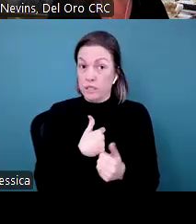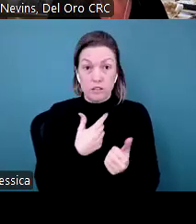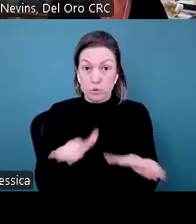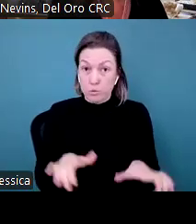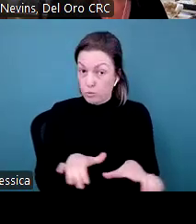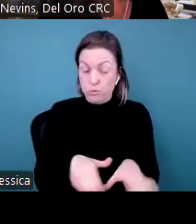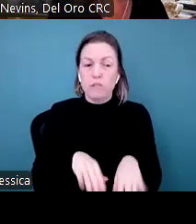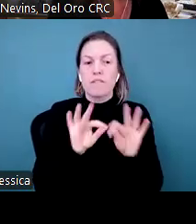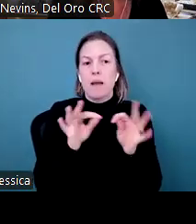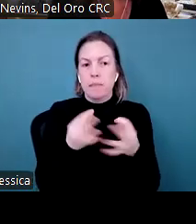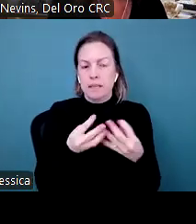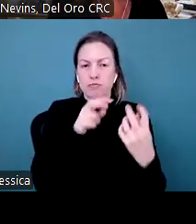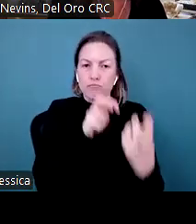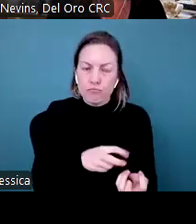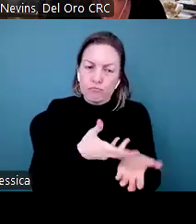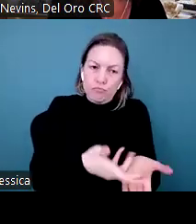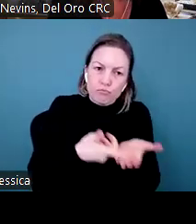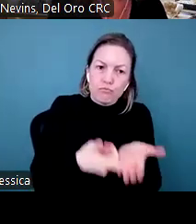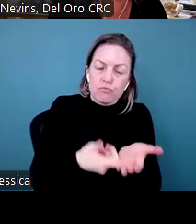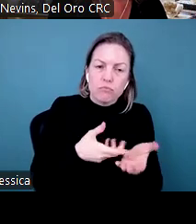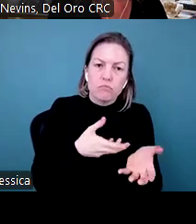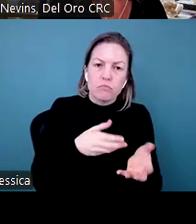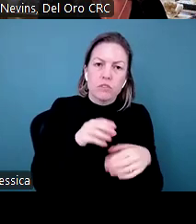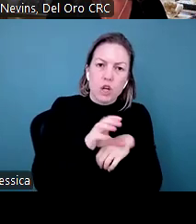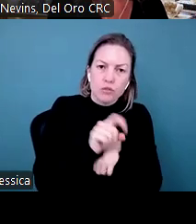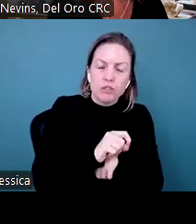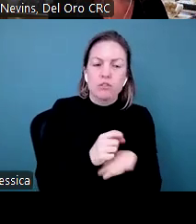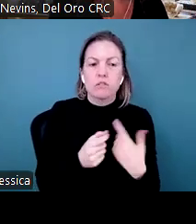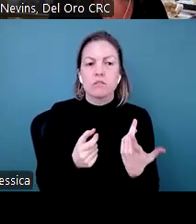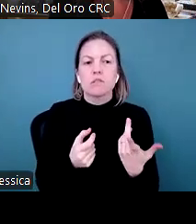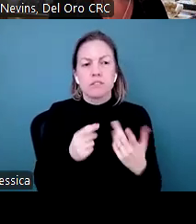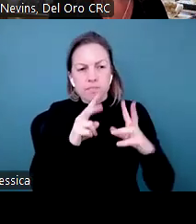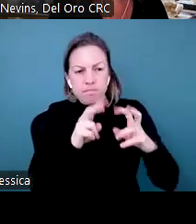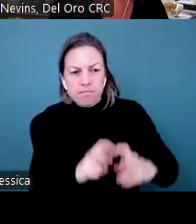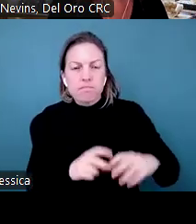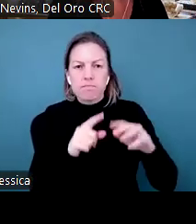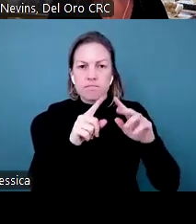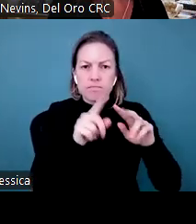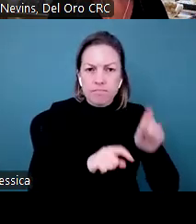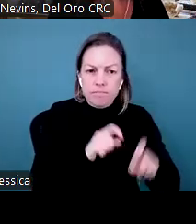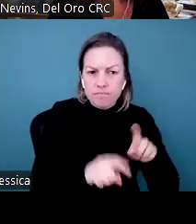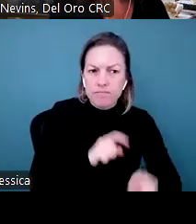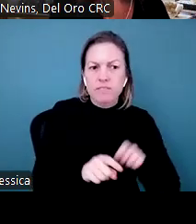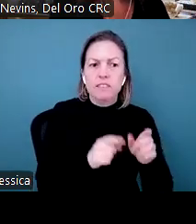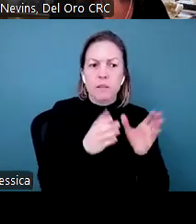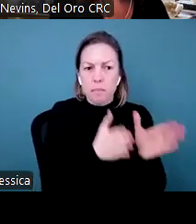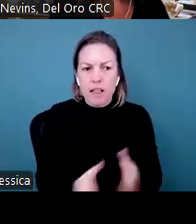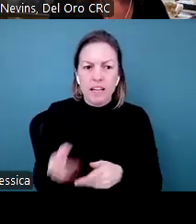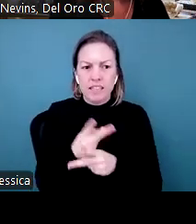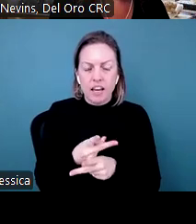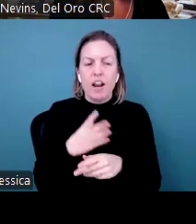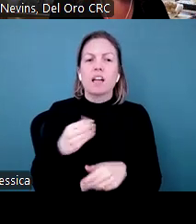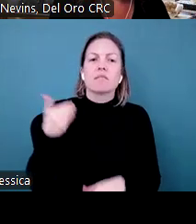that involves a very thorough intake and assessment, plan of care, and periodic